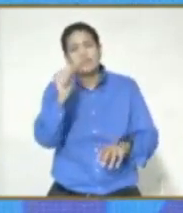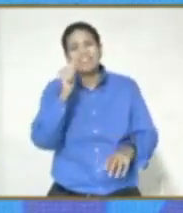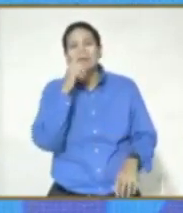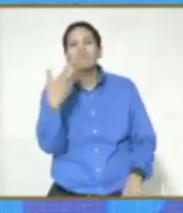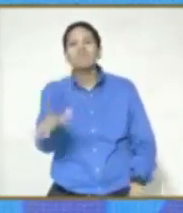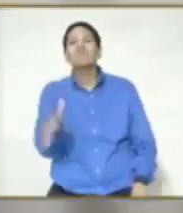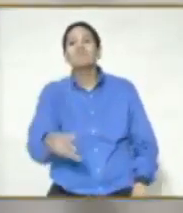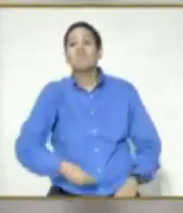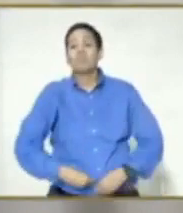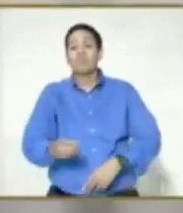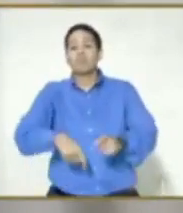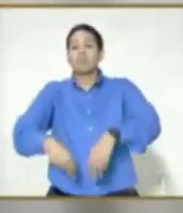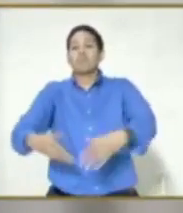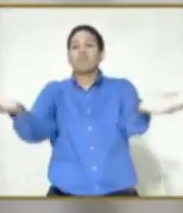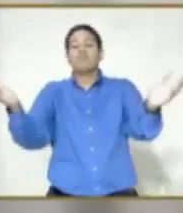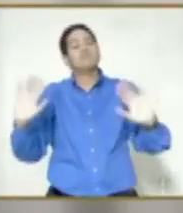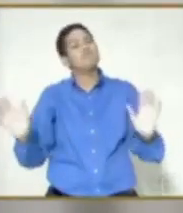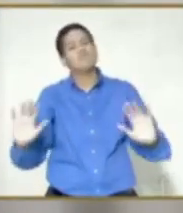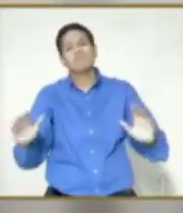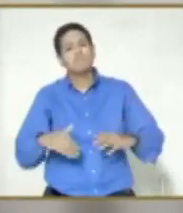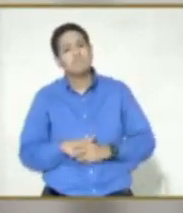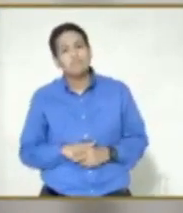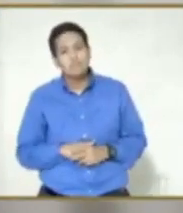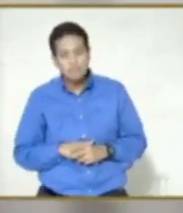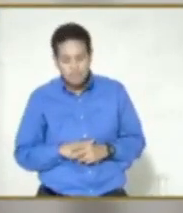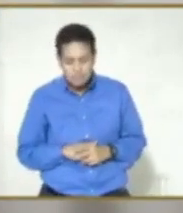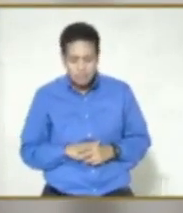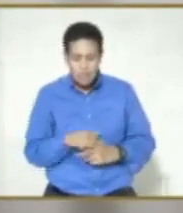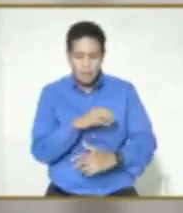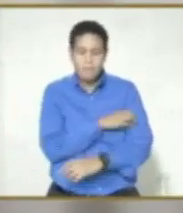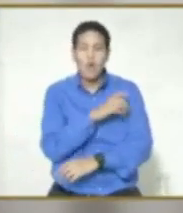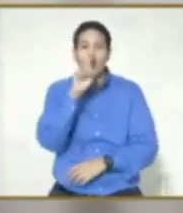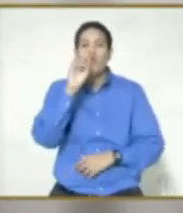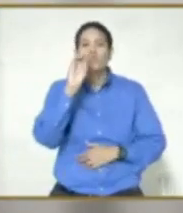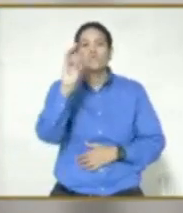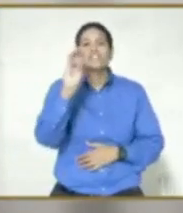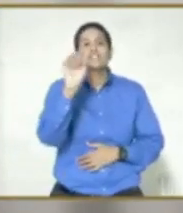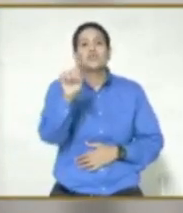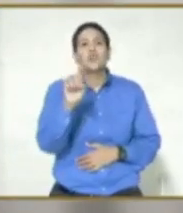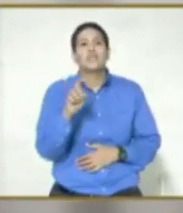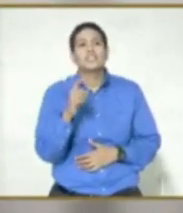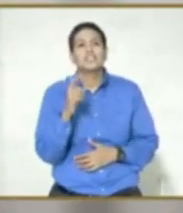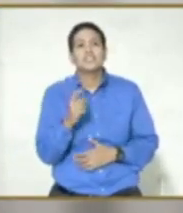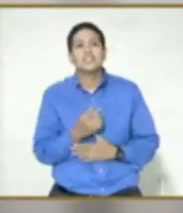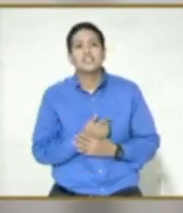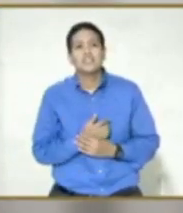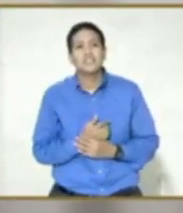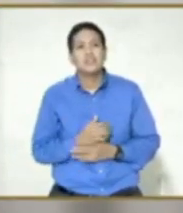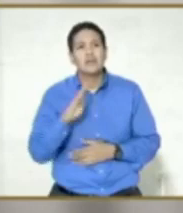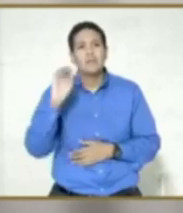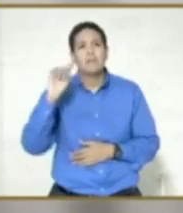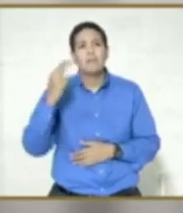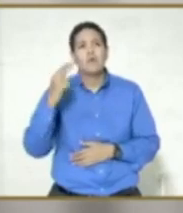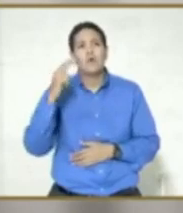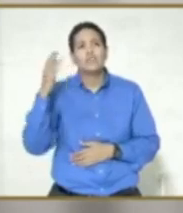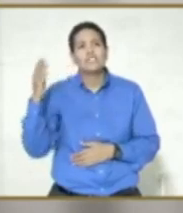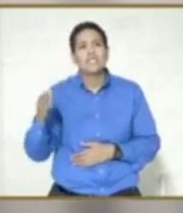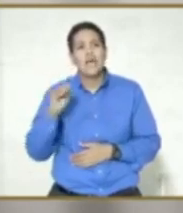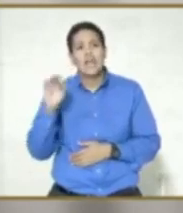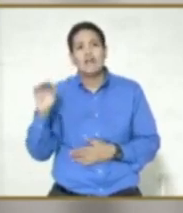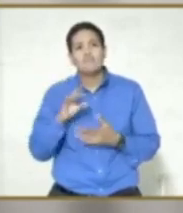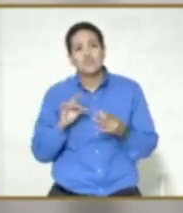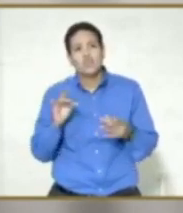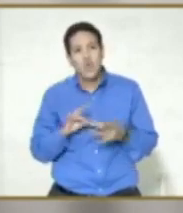Minister. Question from our listeners in Power 106. Both sides of the story, that program, Reverend Dr. F.E. Lawrence St.